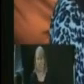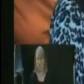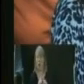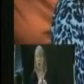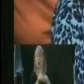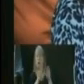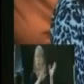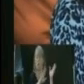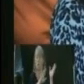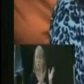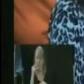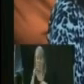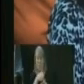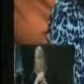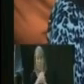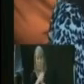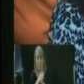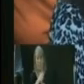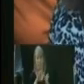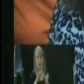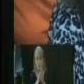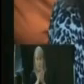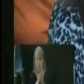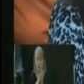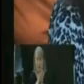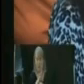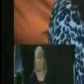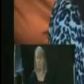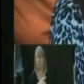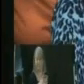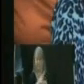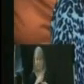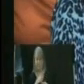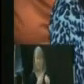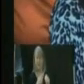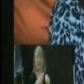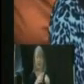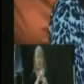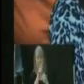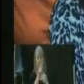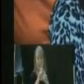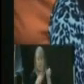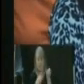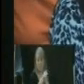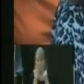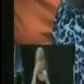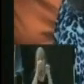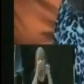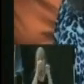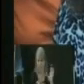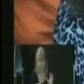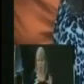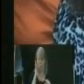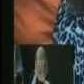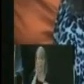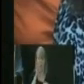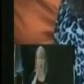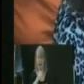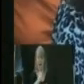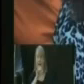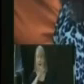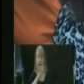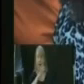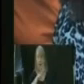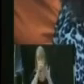for professional development and talk about specific supports for teachers that would help us meet the needs of our students